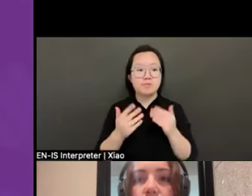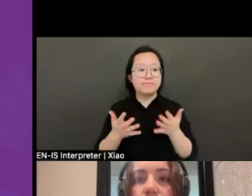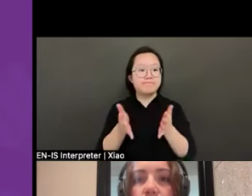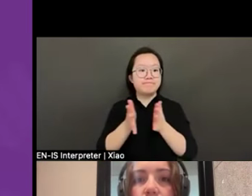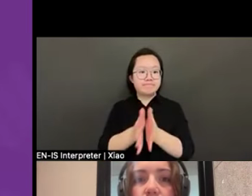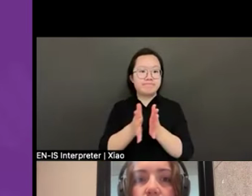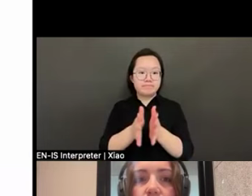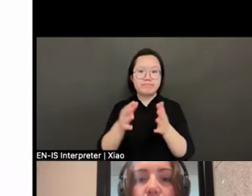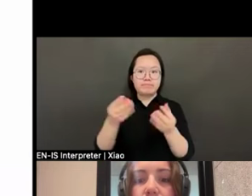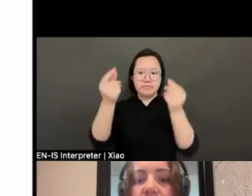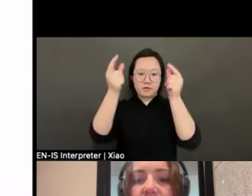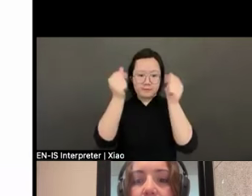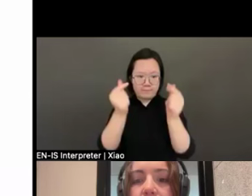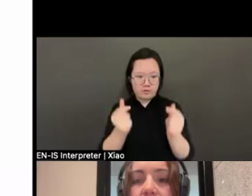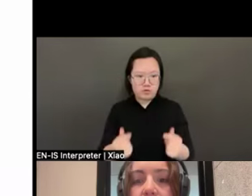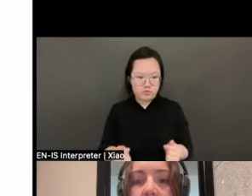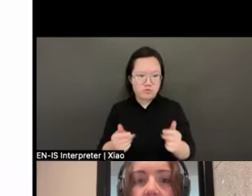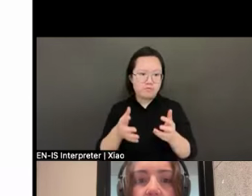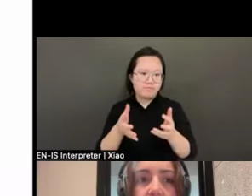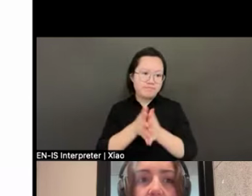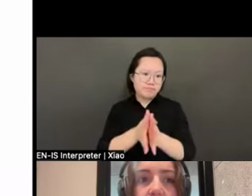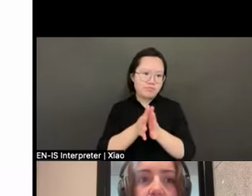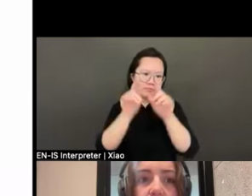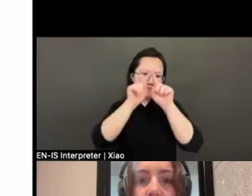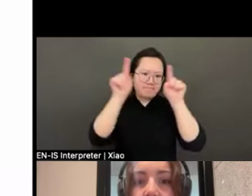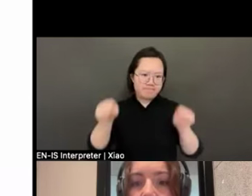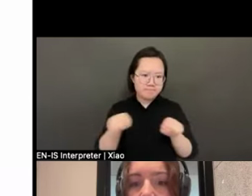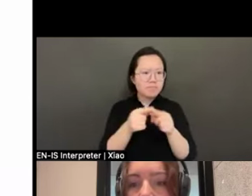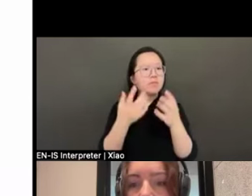So for the budget template,